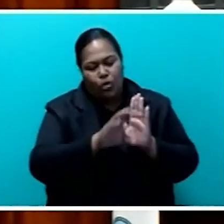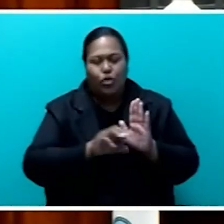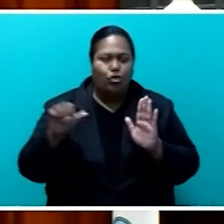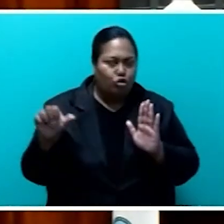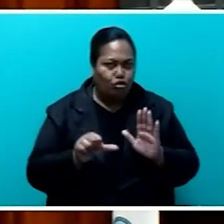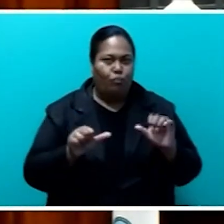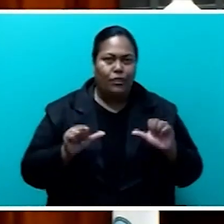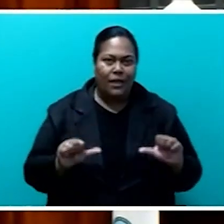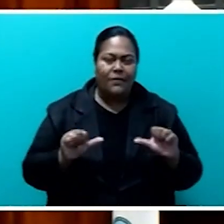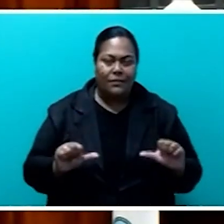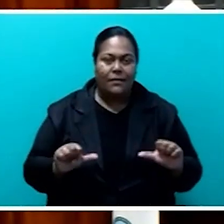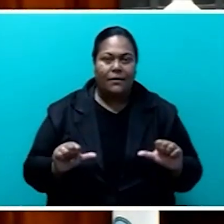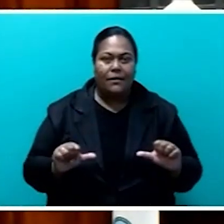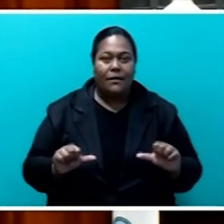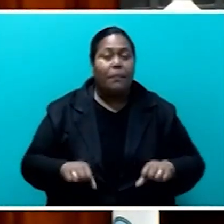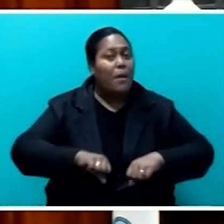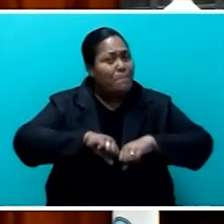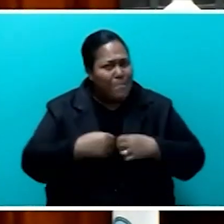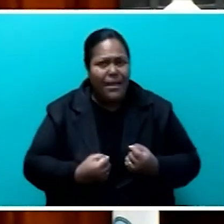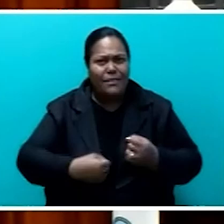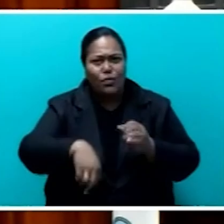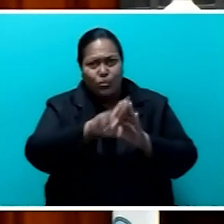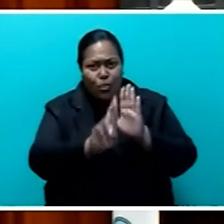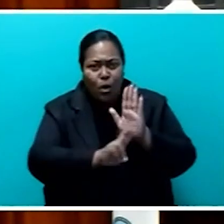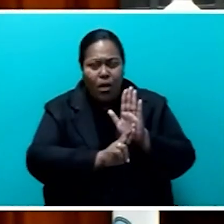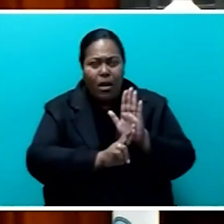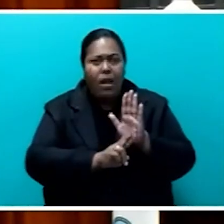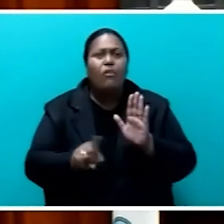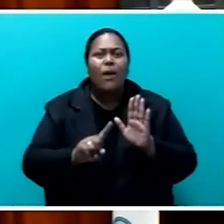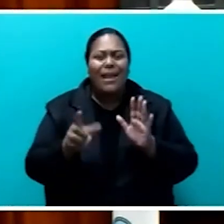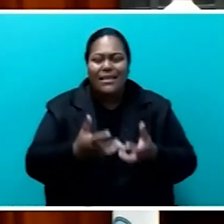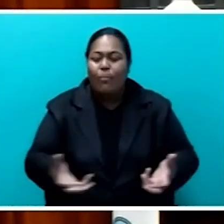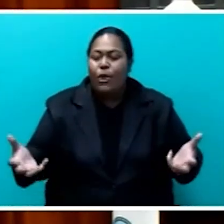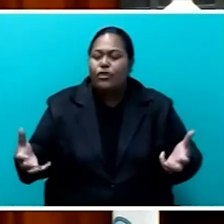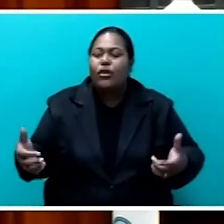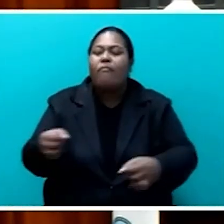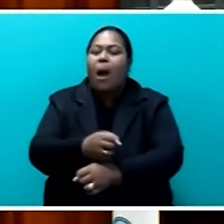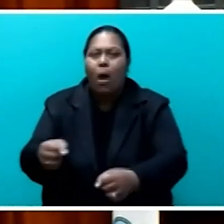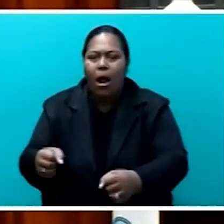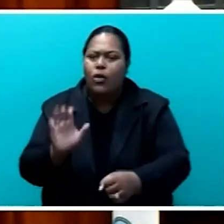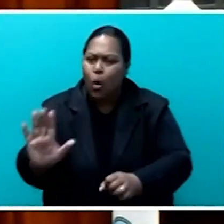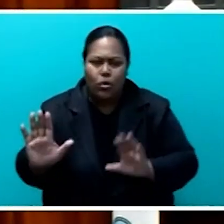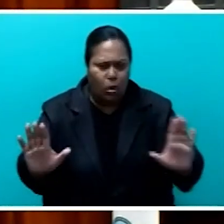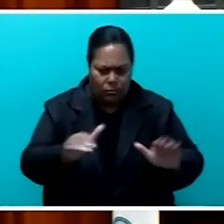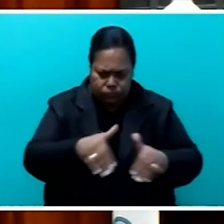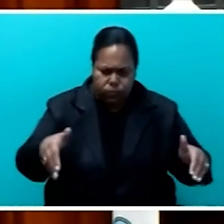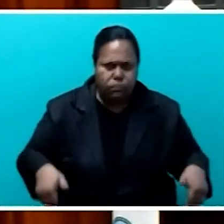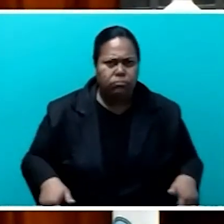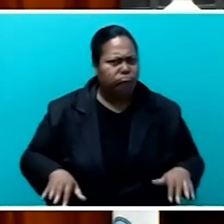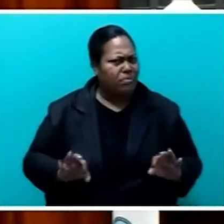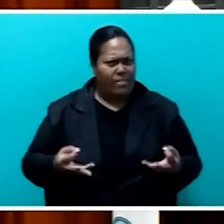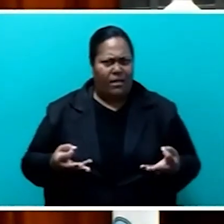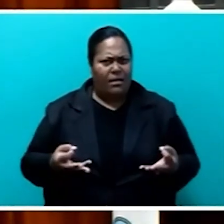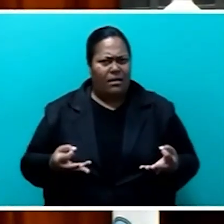protect. It breaks the very important rule of the separation of powers, in my view. It puts into question the